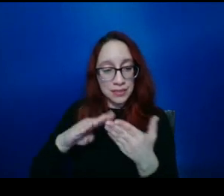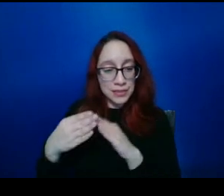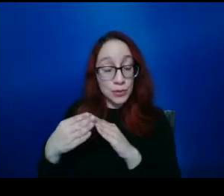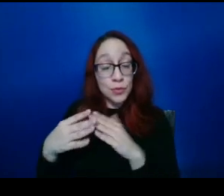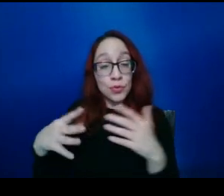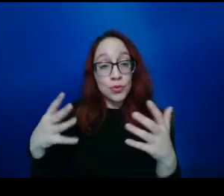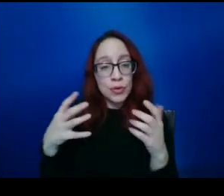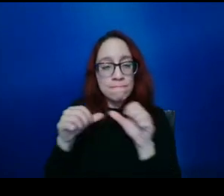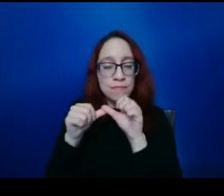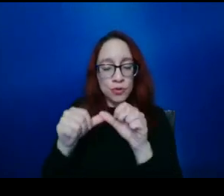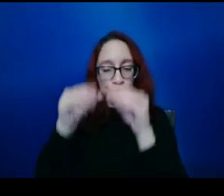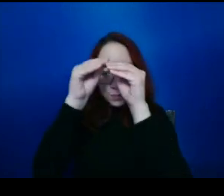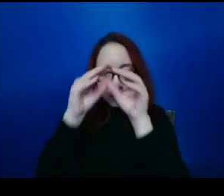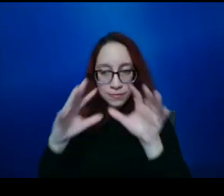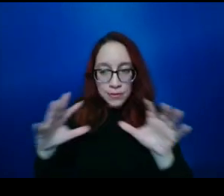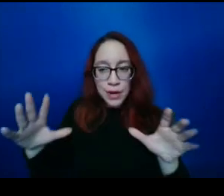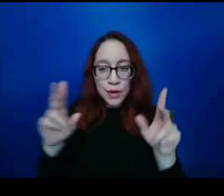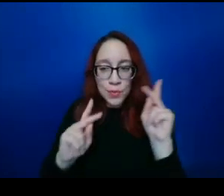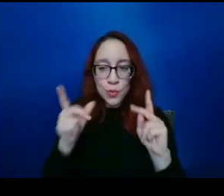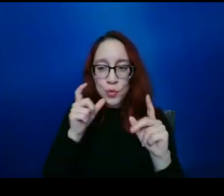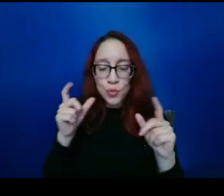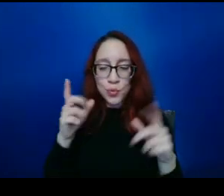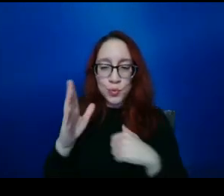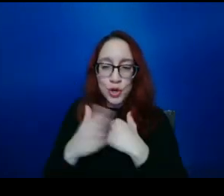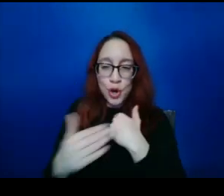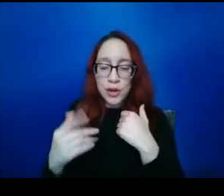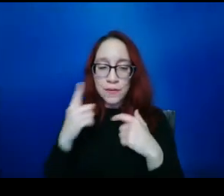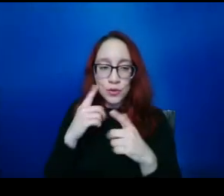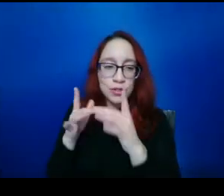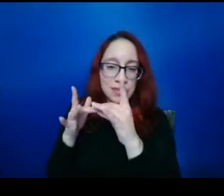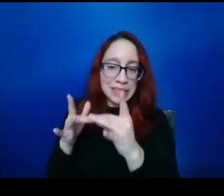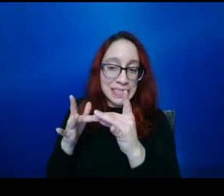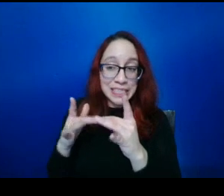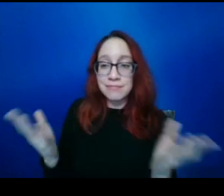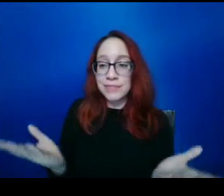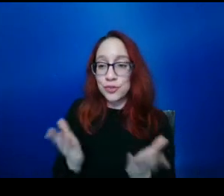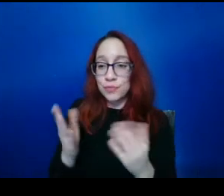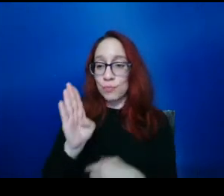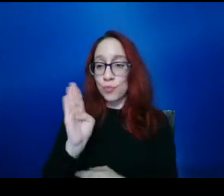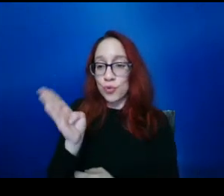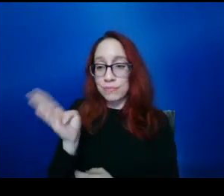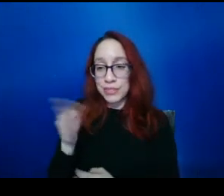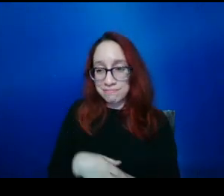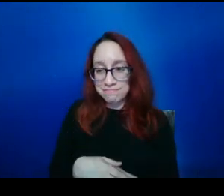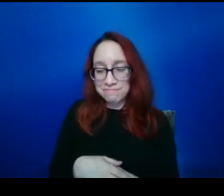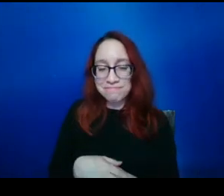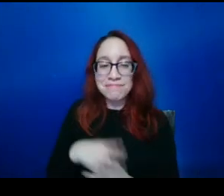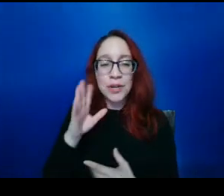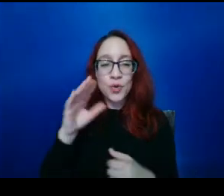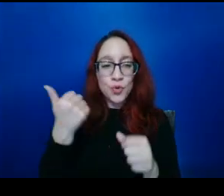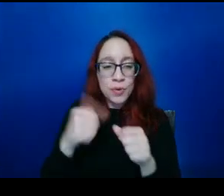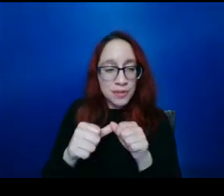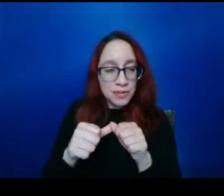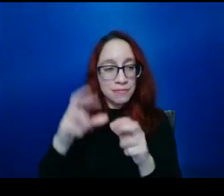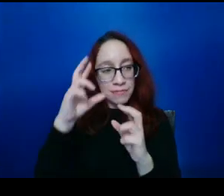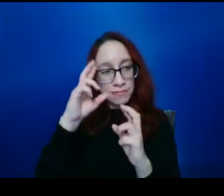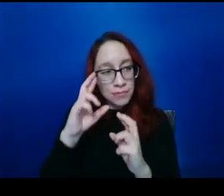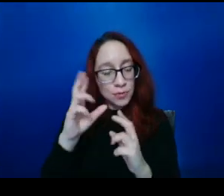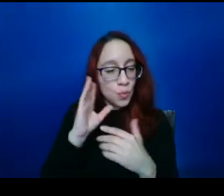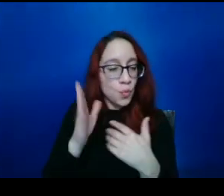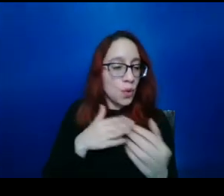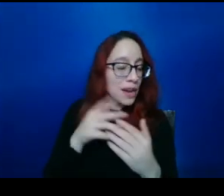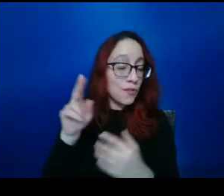your continued blessings on the people who have been called to lead Boynton Beach. Help them to remember, irrespective of